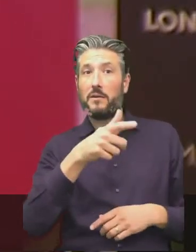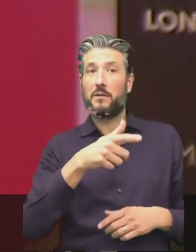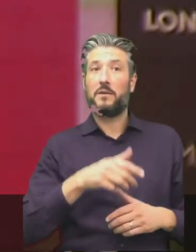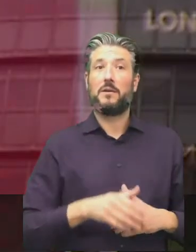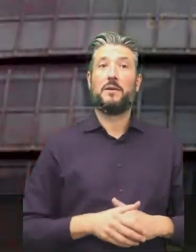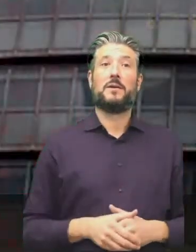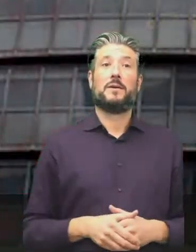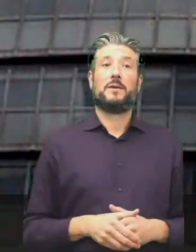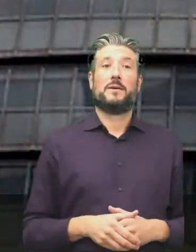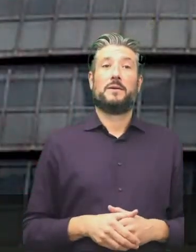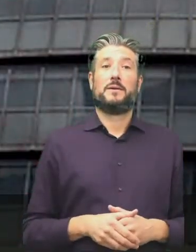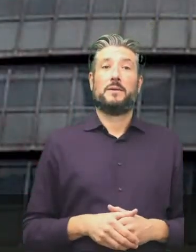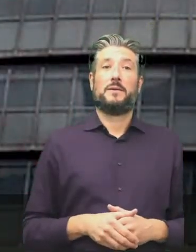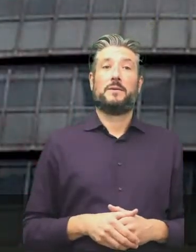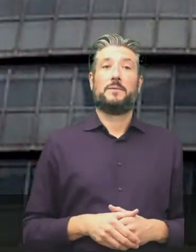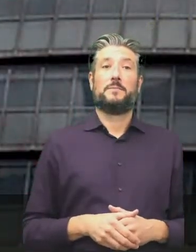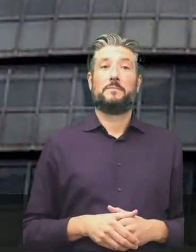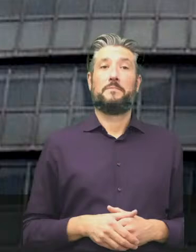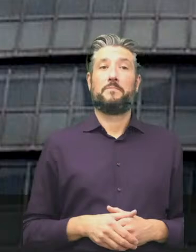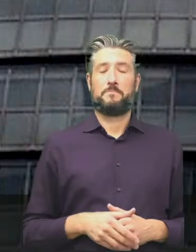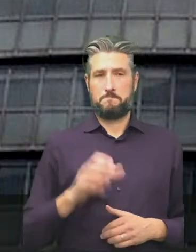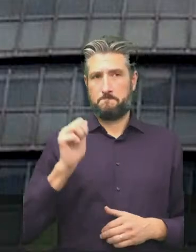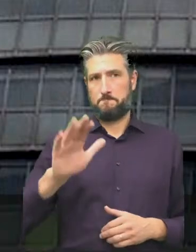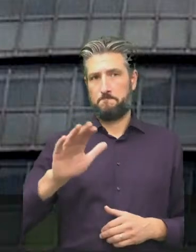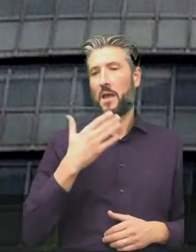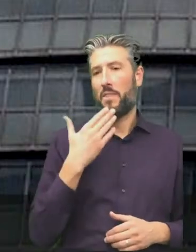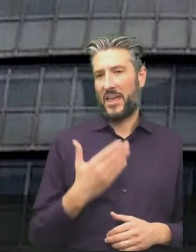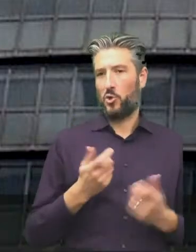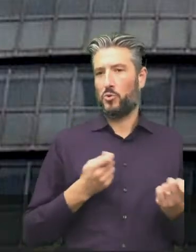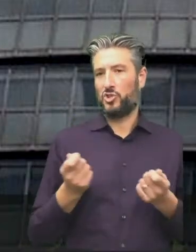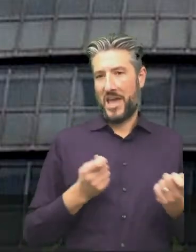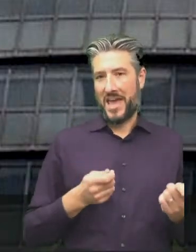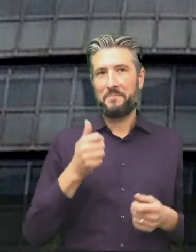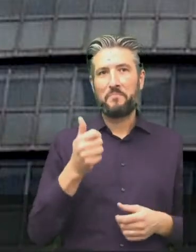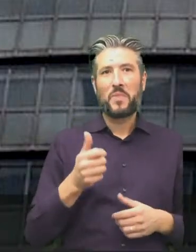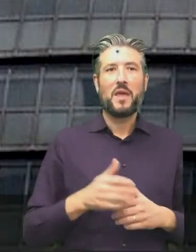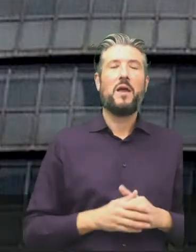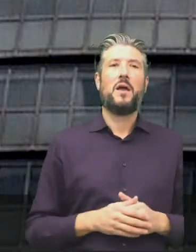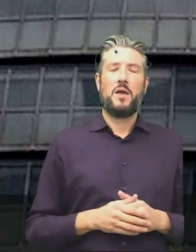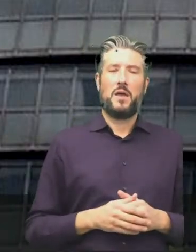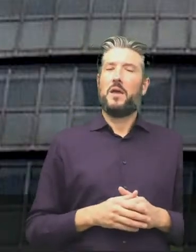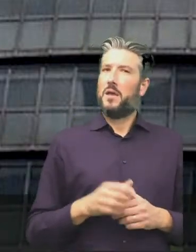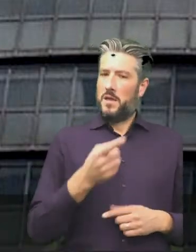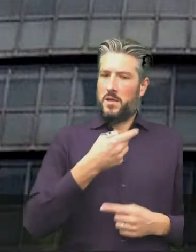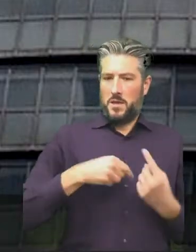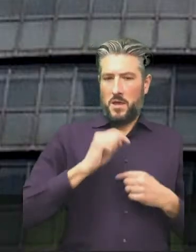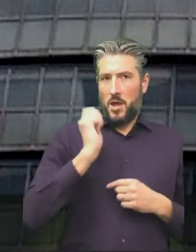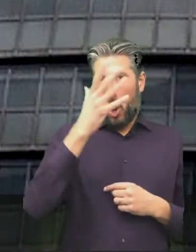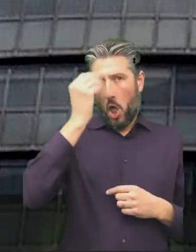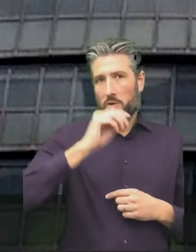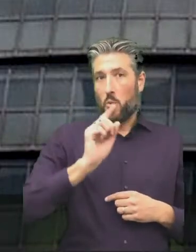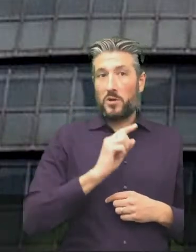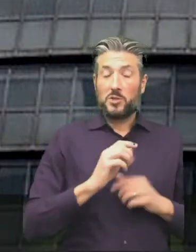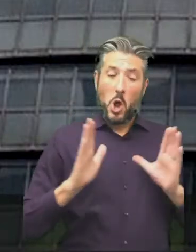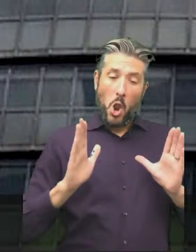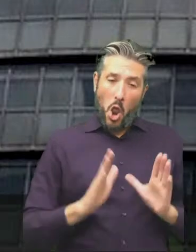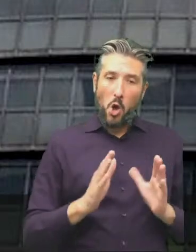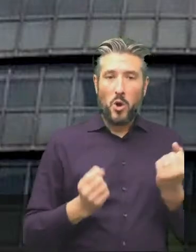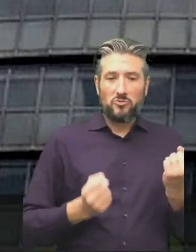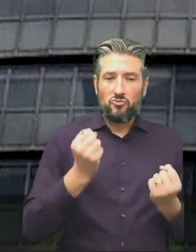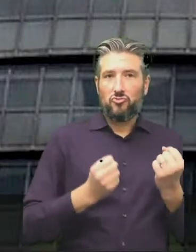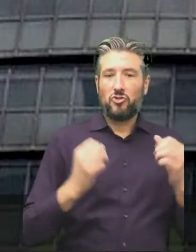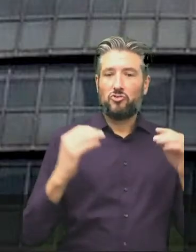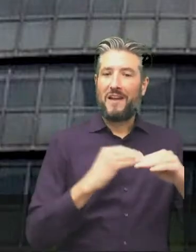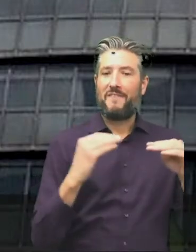you, Chair. I think what we've learned in relation to the low traffic neighbourhoods is the old